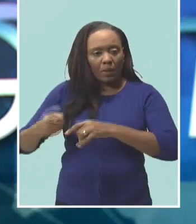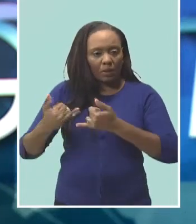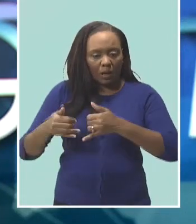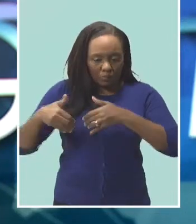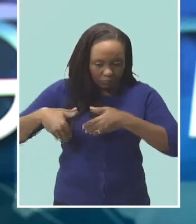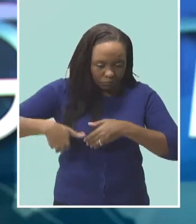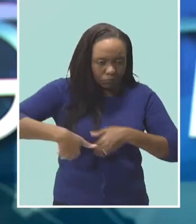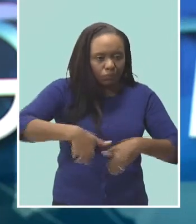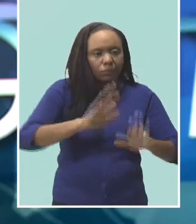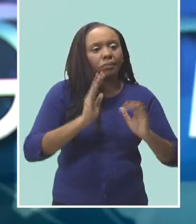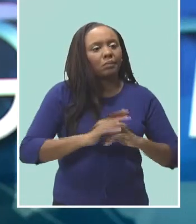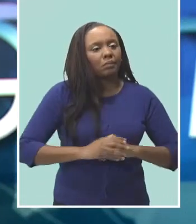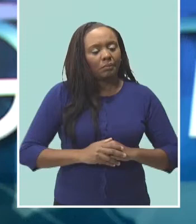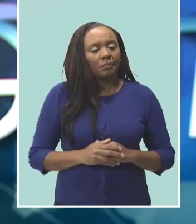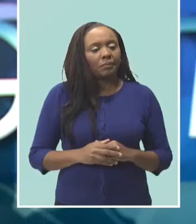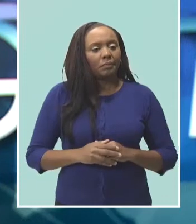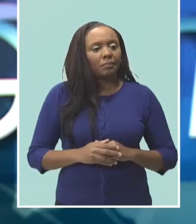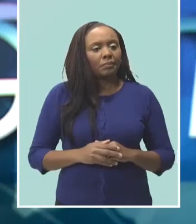and Wellness.